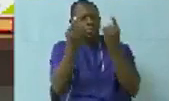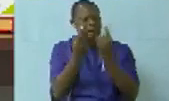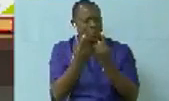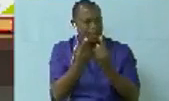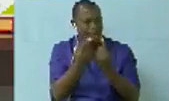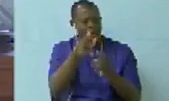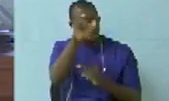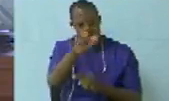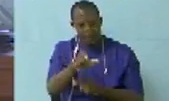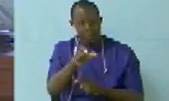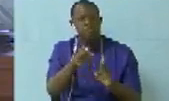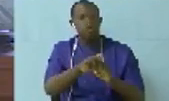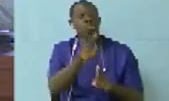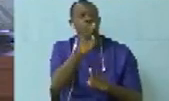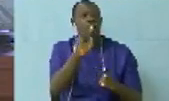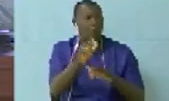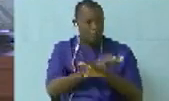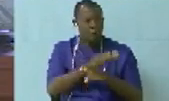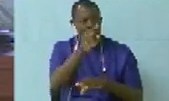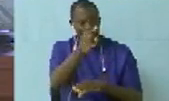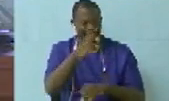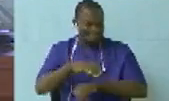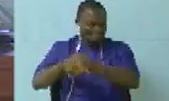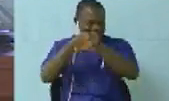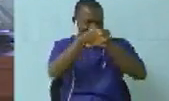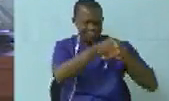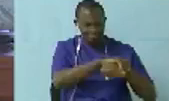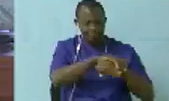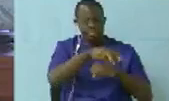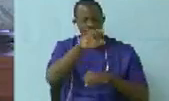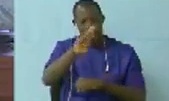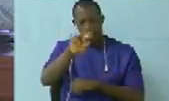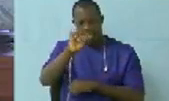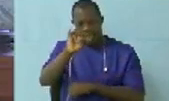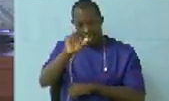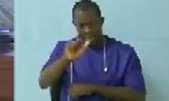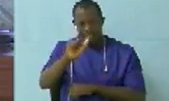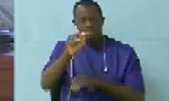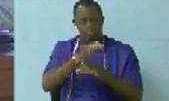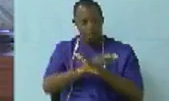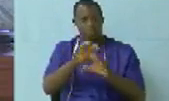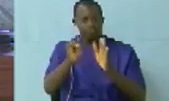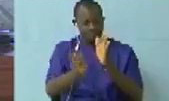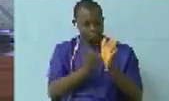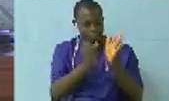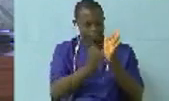General, you were taken to the NIA for investigations before the panel. Yes,